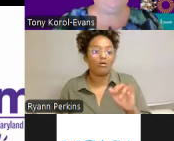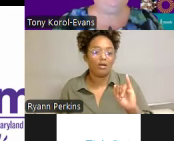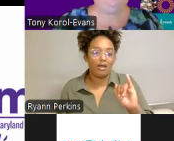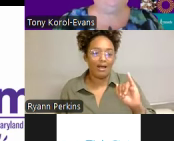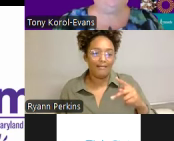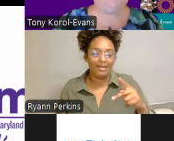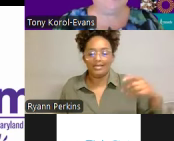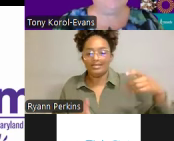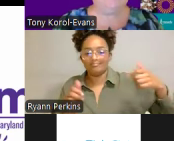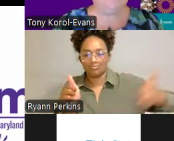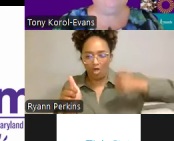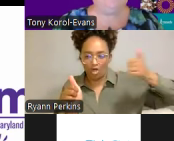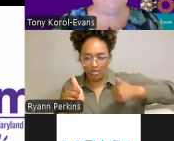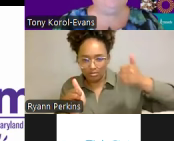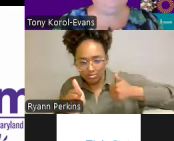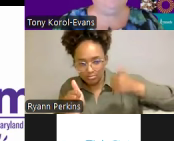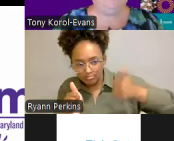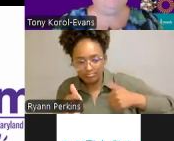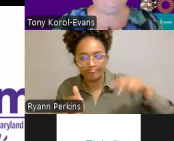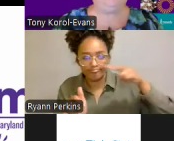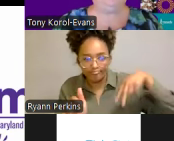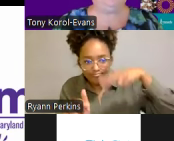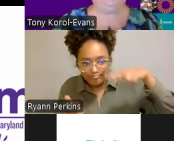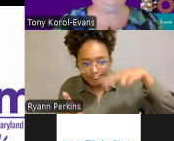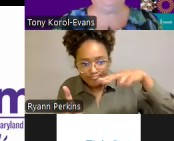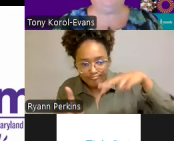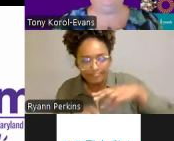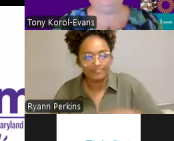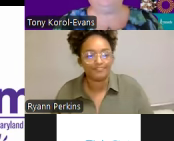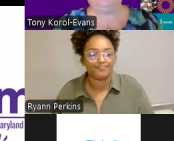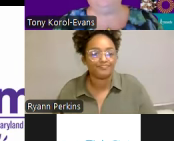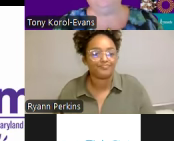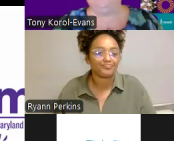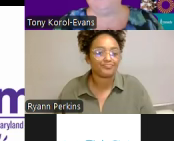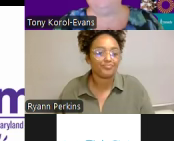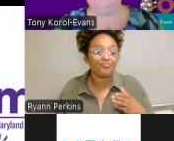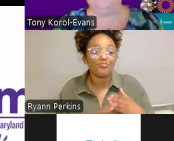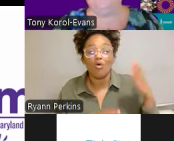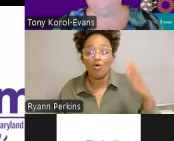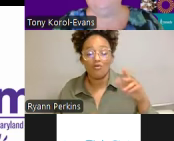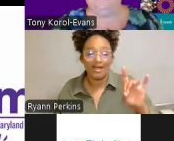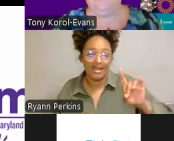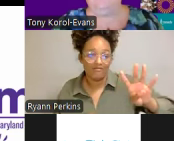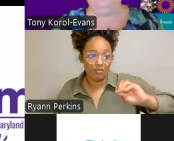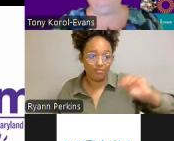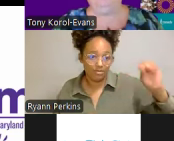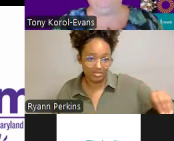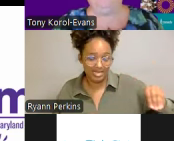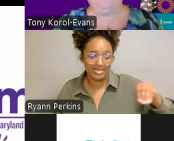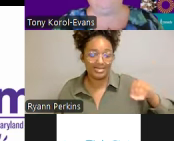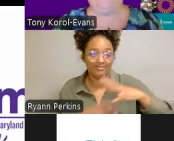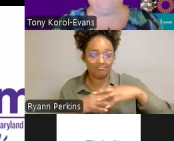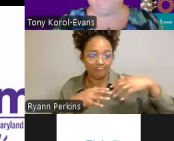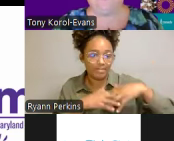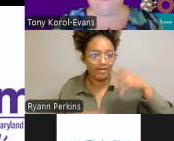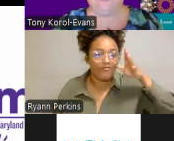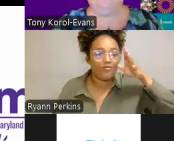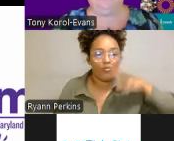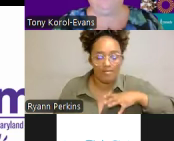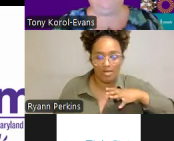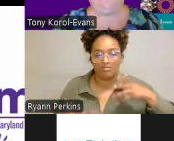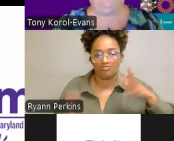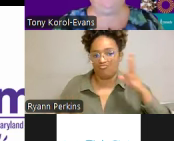over 84% of Native women experience violence during their lifetimes. I mean, when you look at that